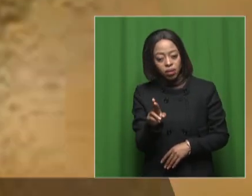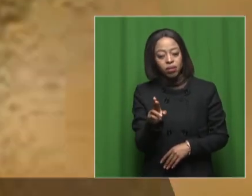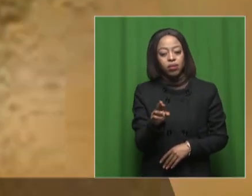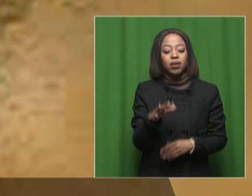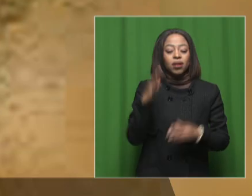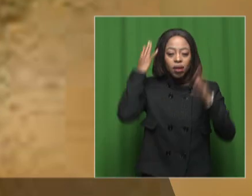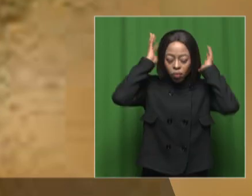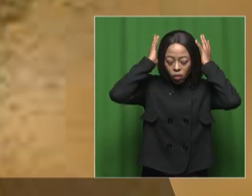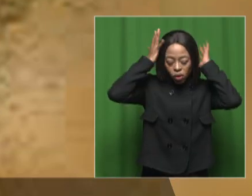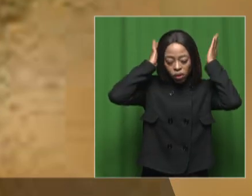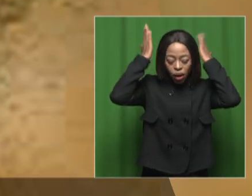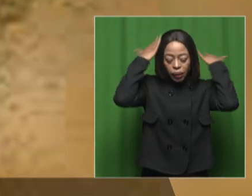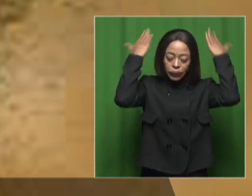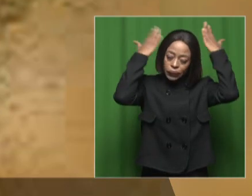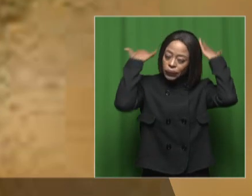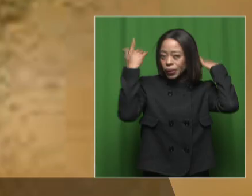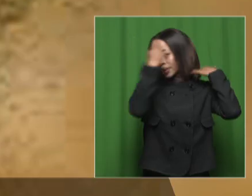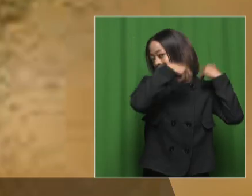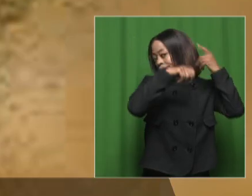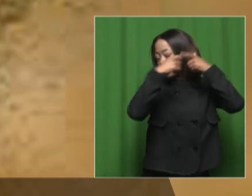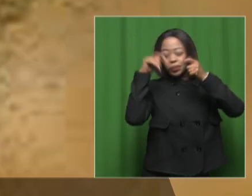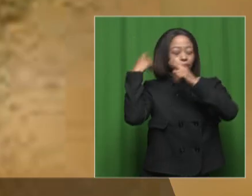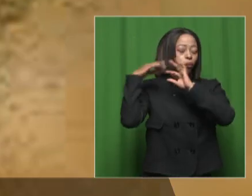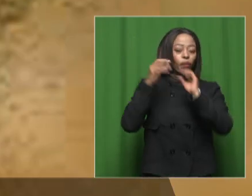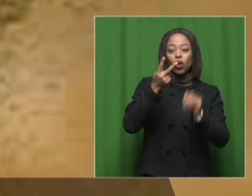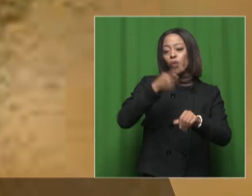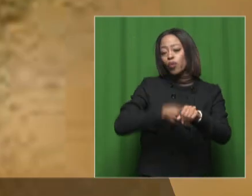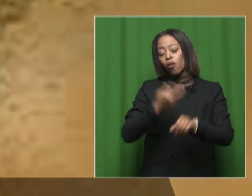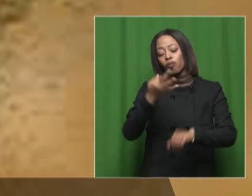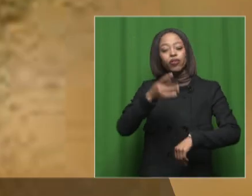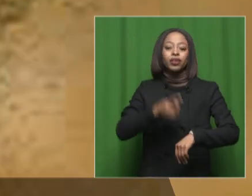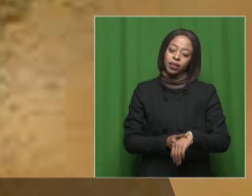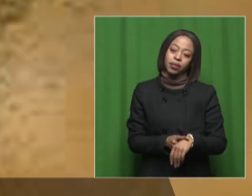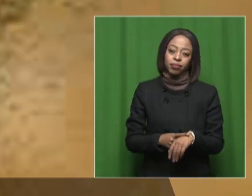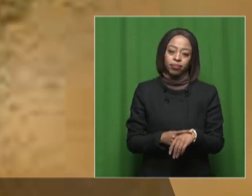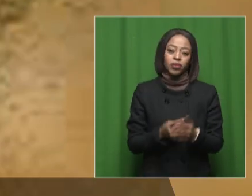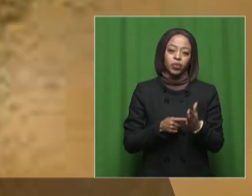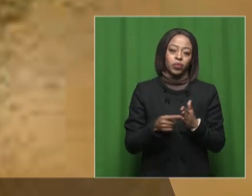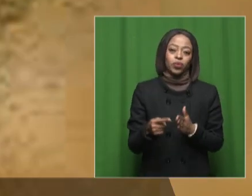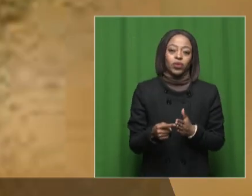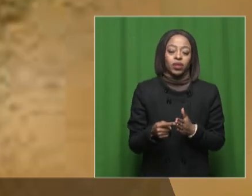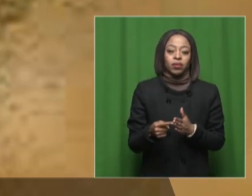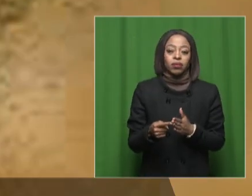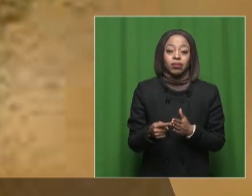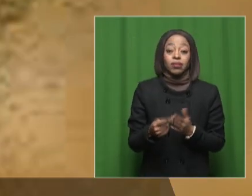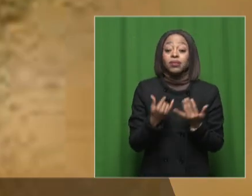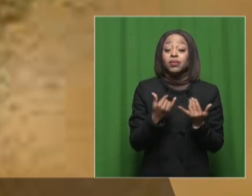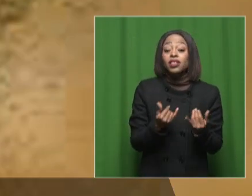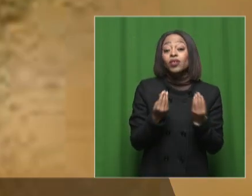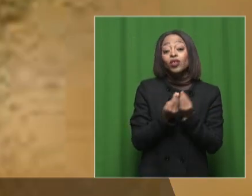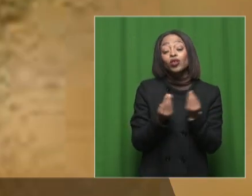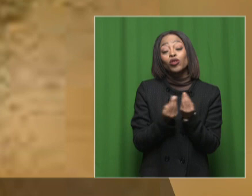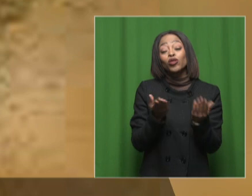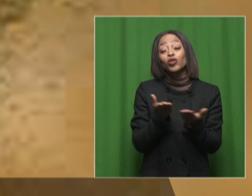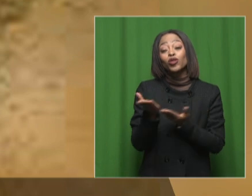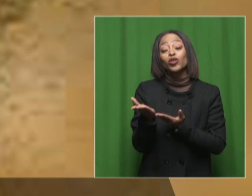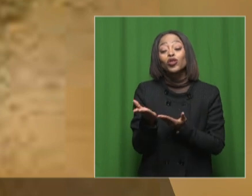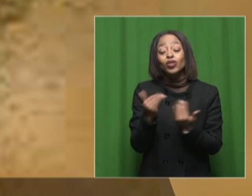moisturize, and you can moisturize your hair maybe twice or 3 times a week. And those, what they call as